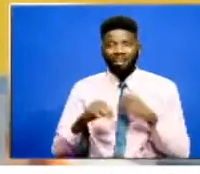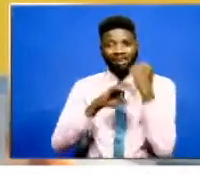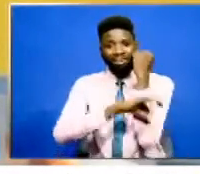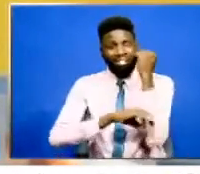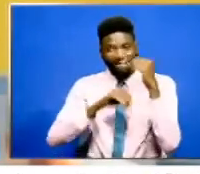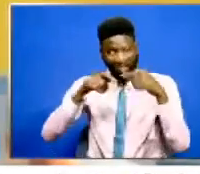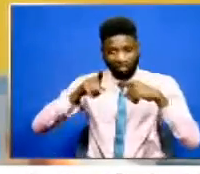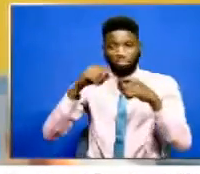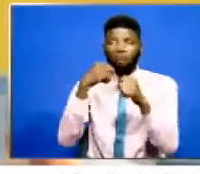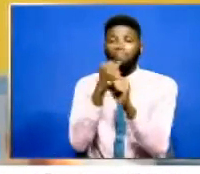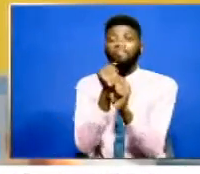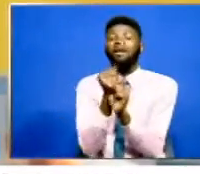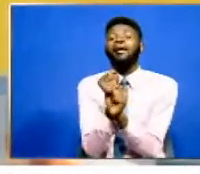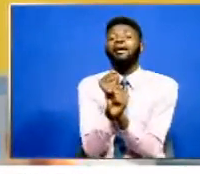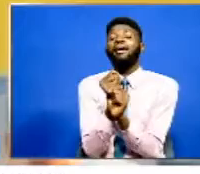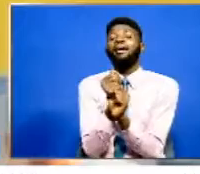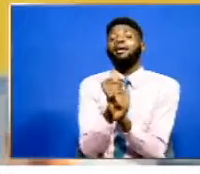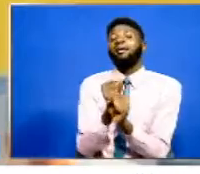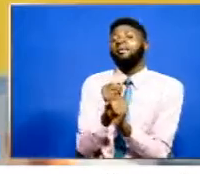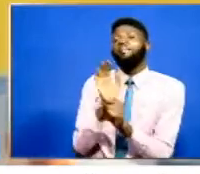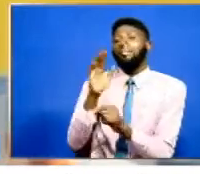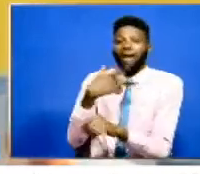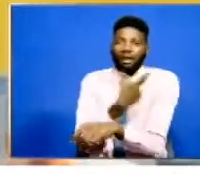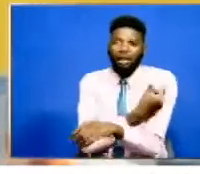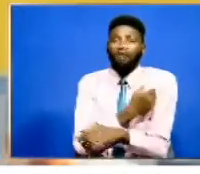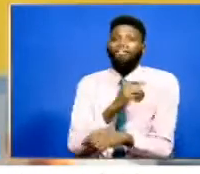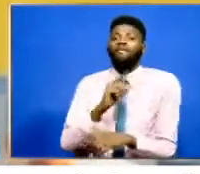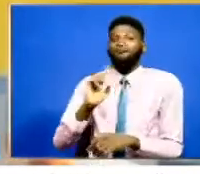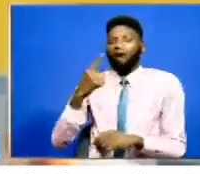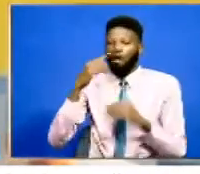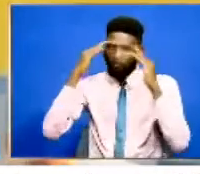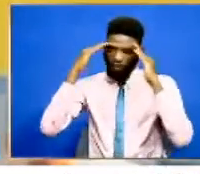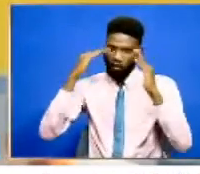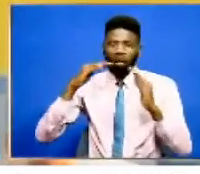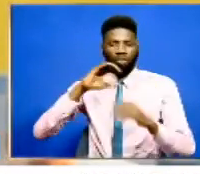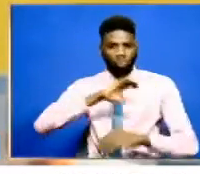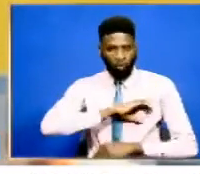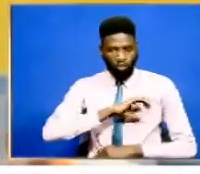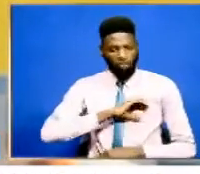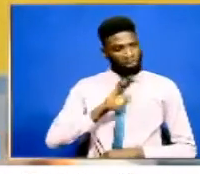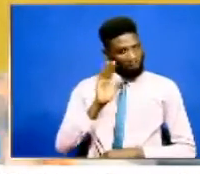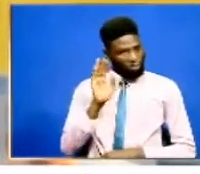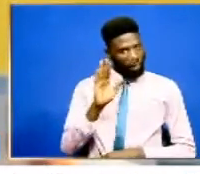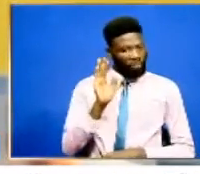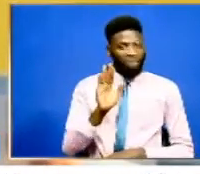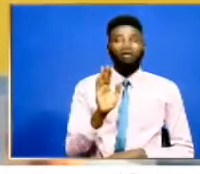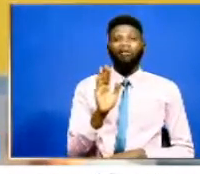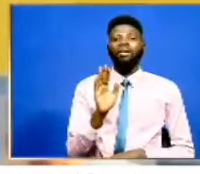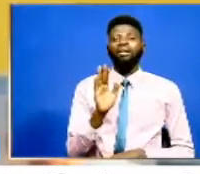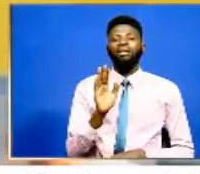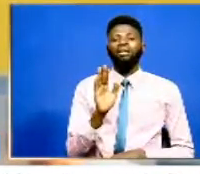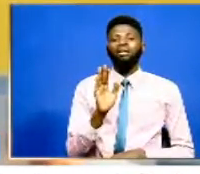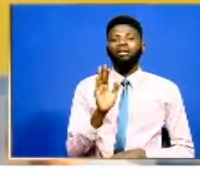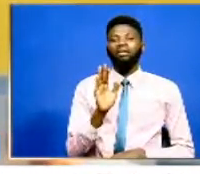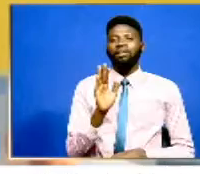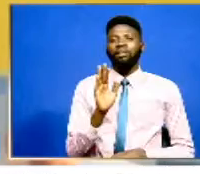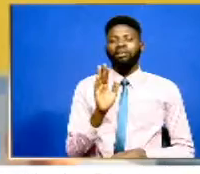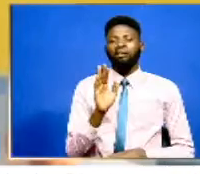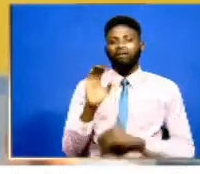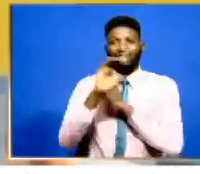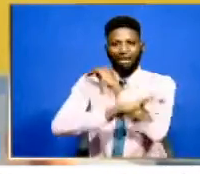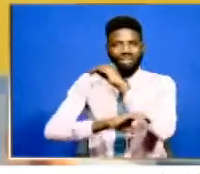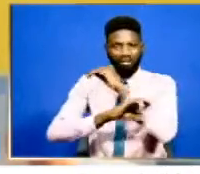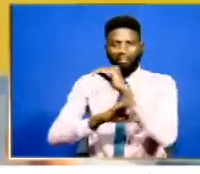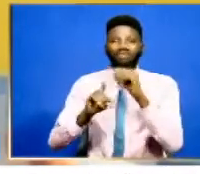vaccines will give priority to those national, they'll give priority to national interests before they ever come to